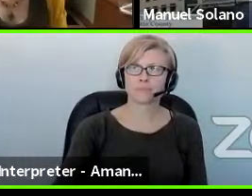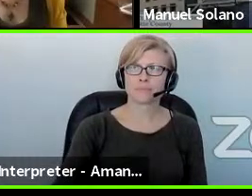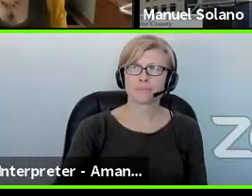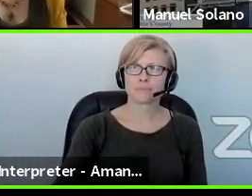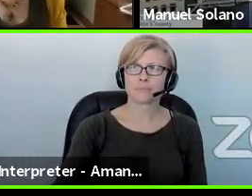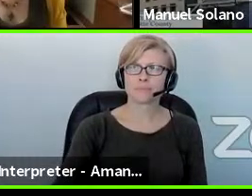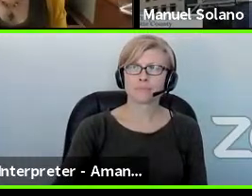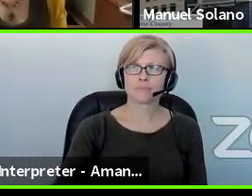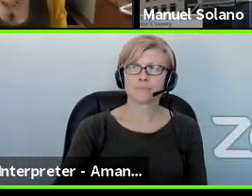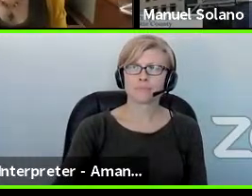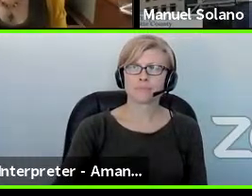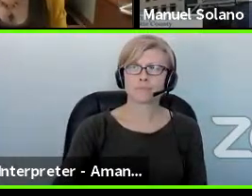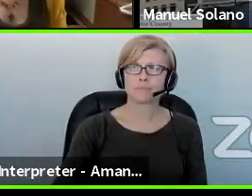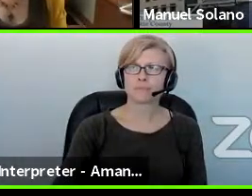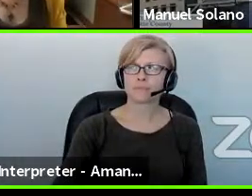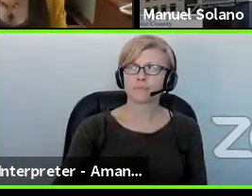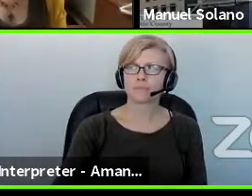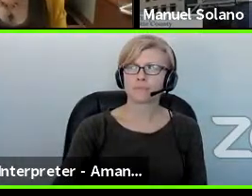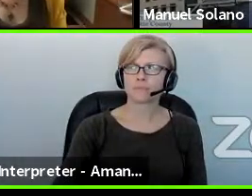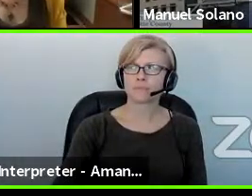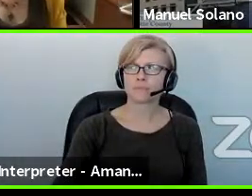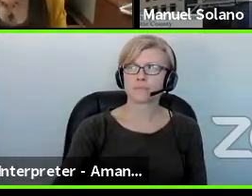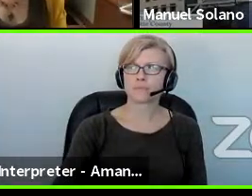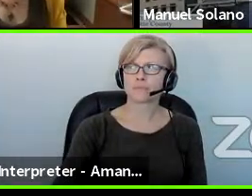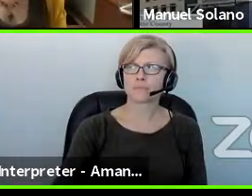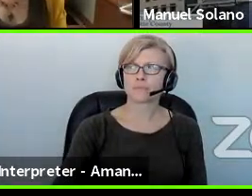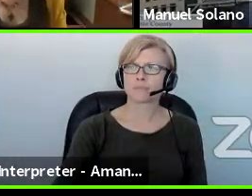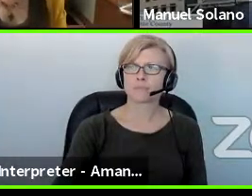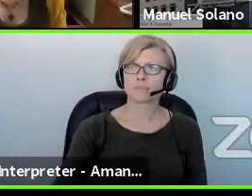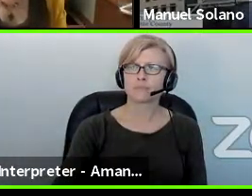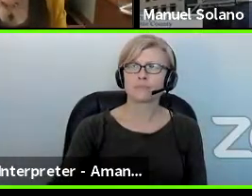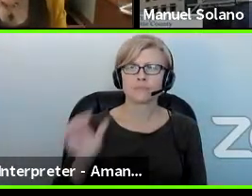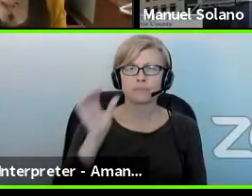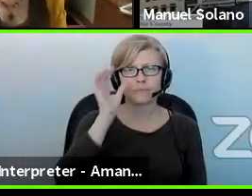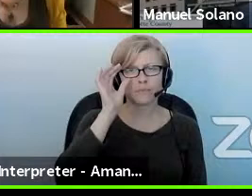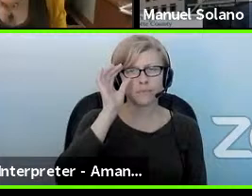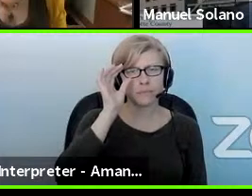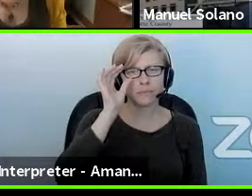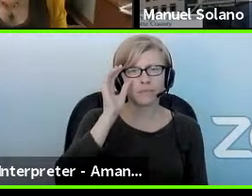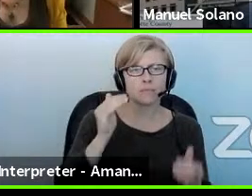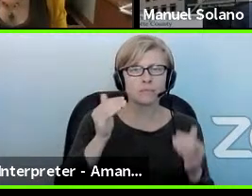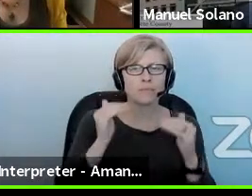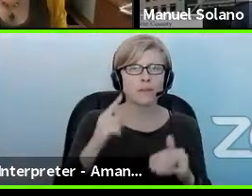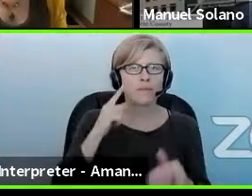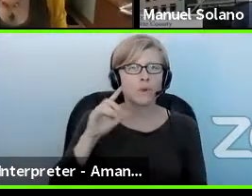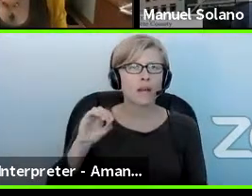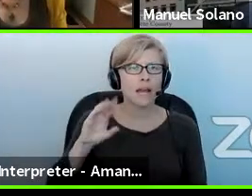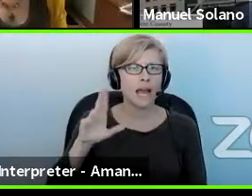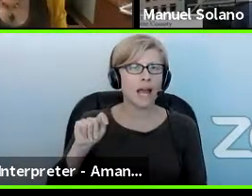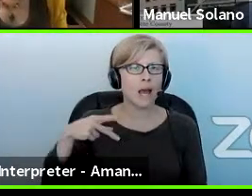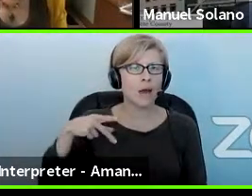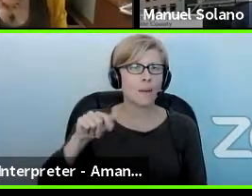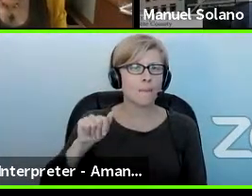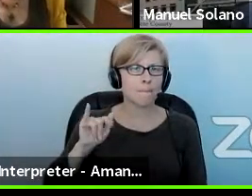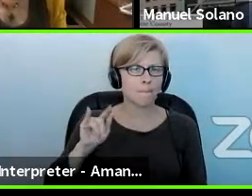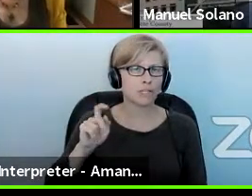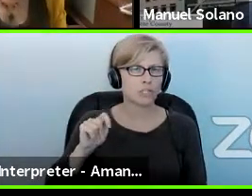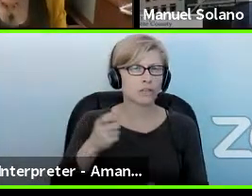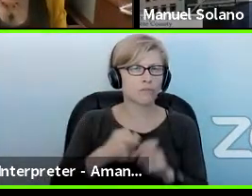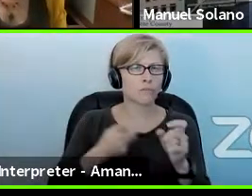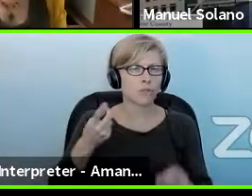I'll just add on the outpatient side of things, we're just seeing so much